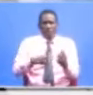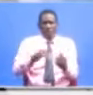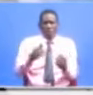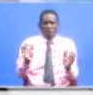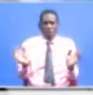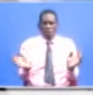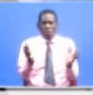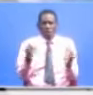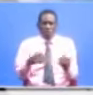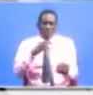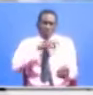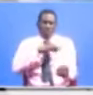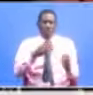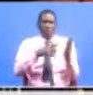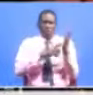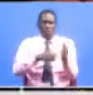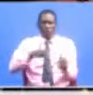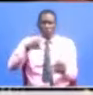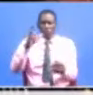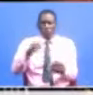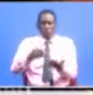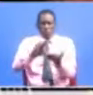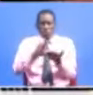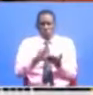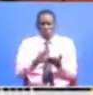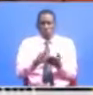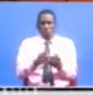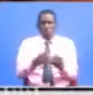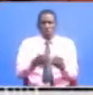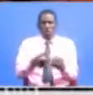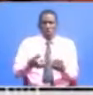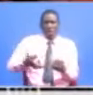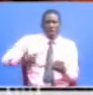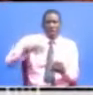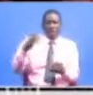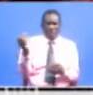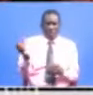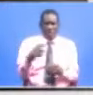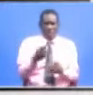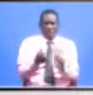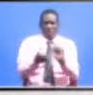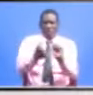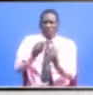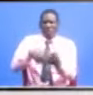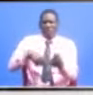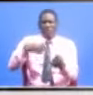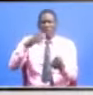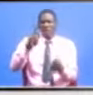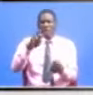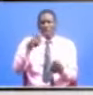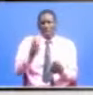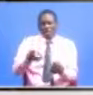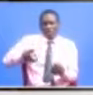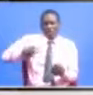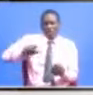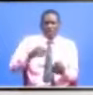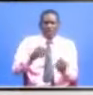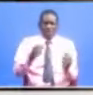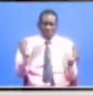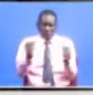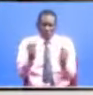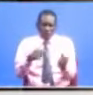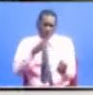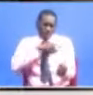benefits, such as cheap loans, in addition to their wages. In the latest adjustment, the taxman has raised the fringe benefits tax